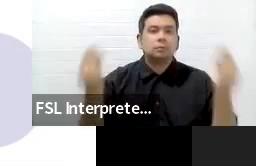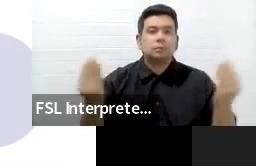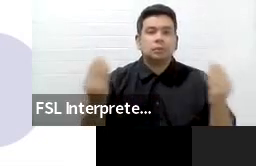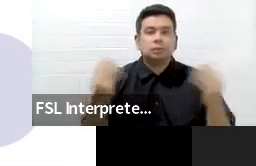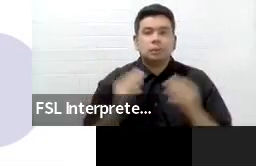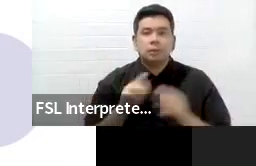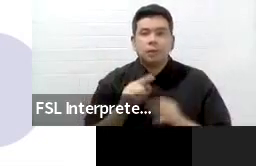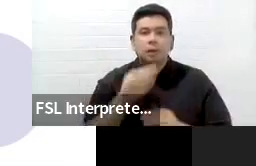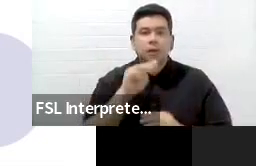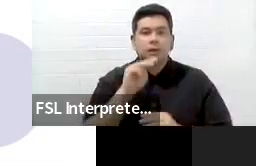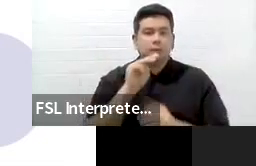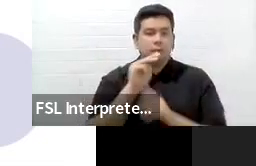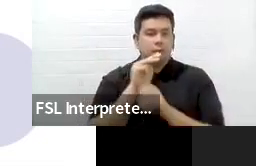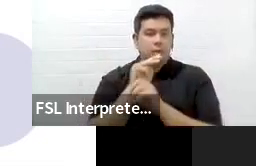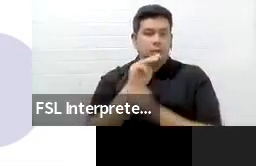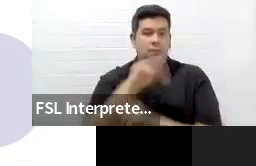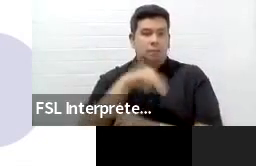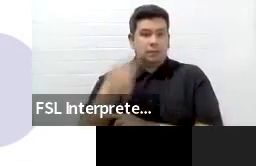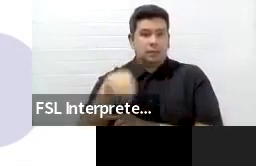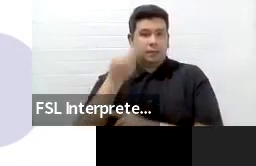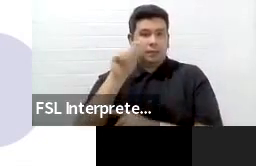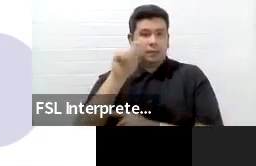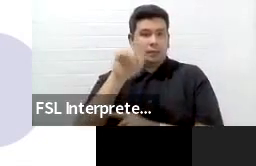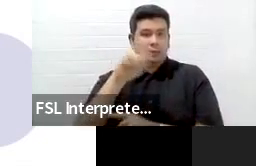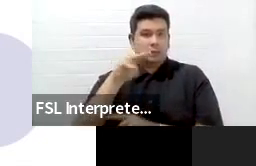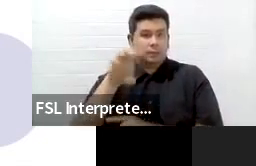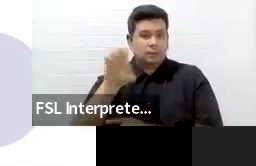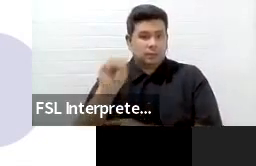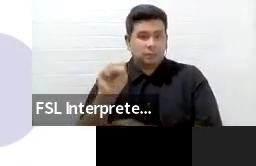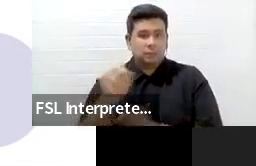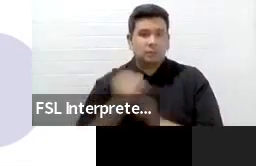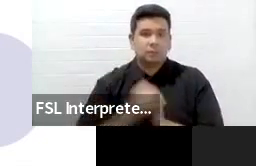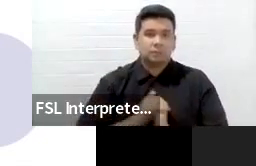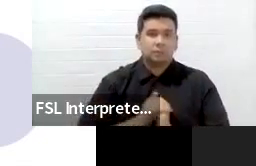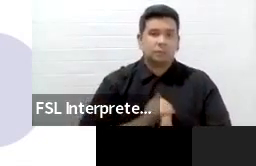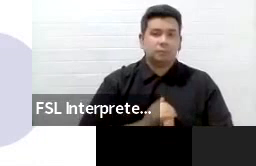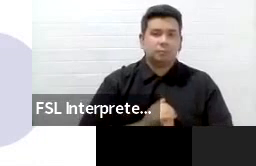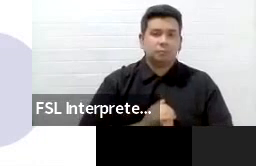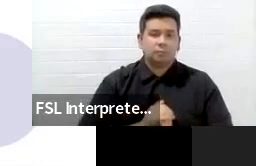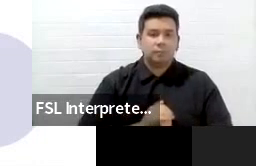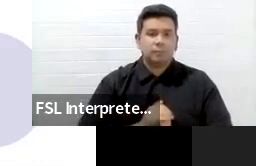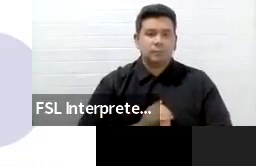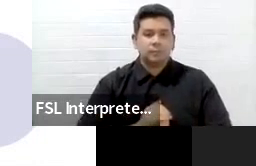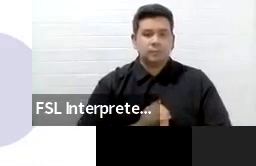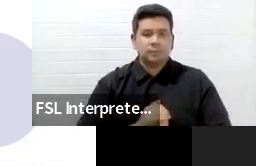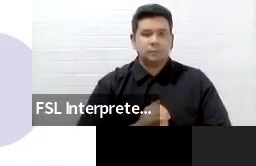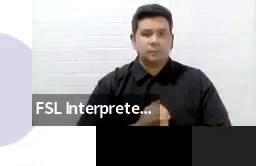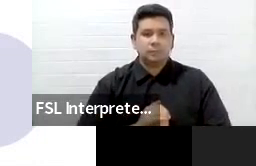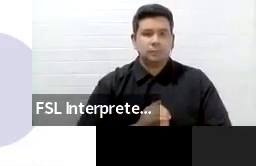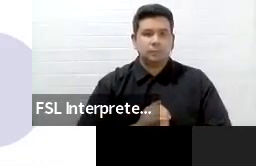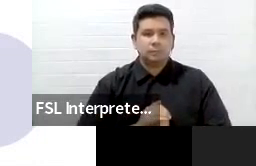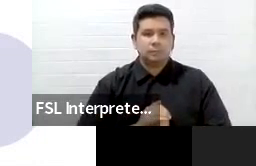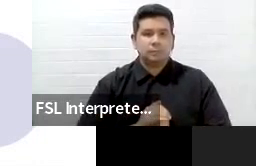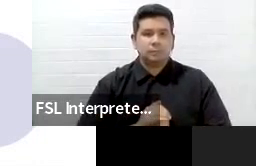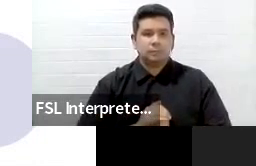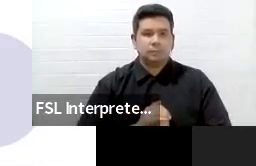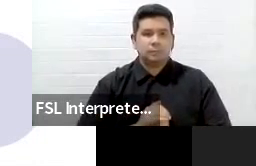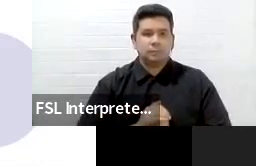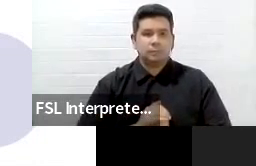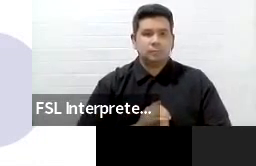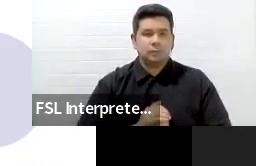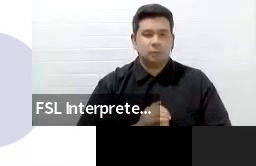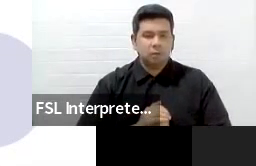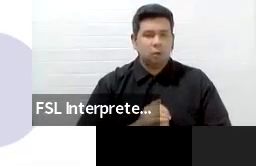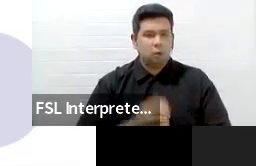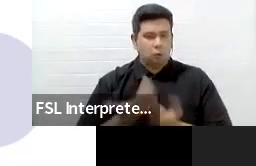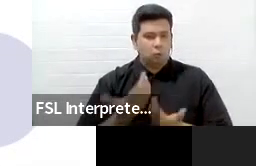past 2 years were already being reported more than 100 years ago. No? Grave diggers were even in short supply.